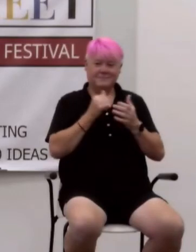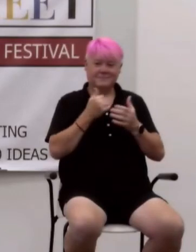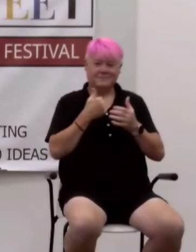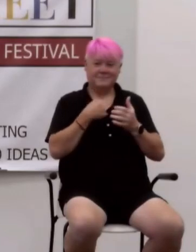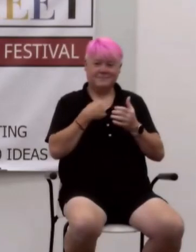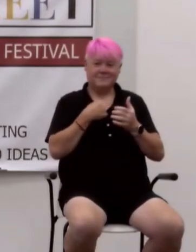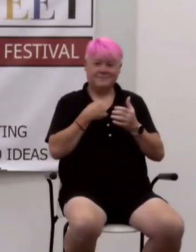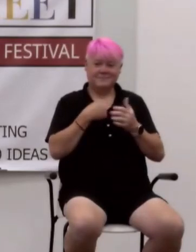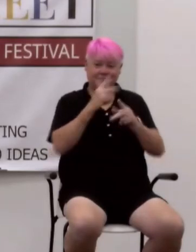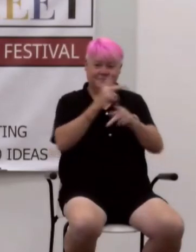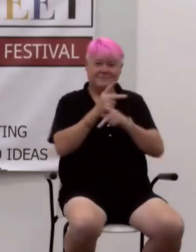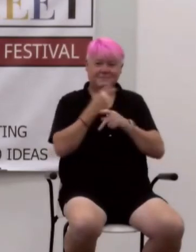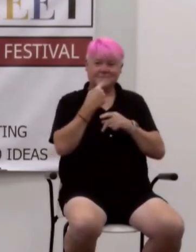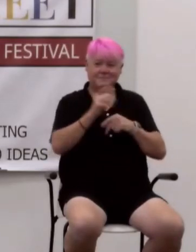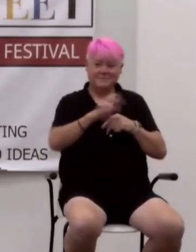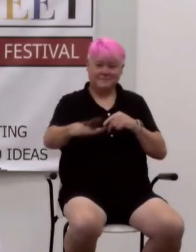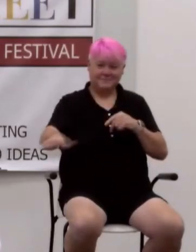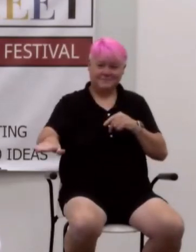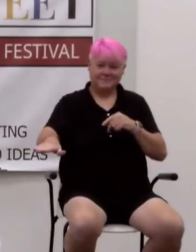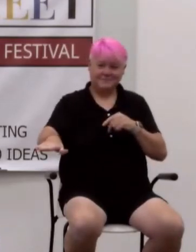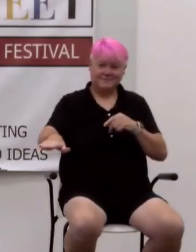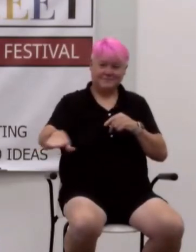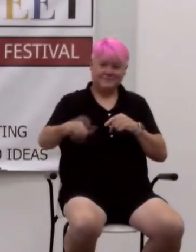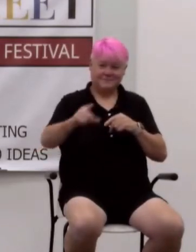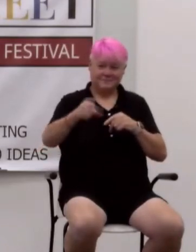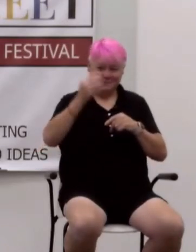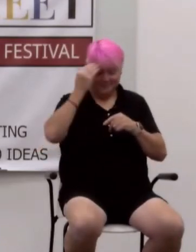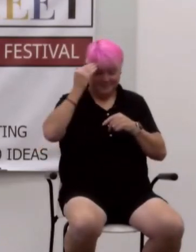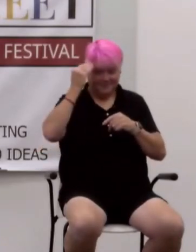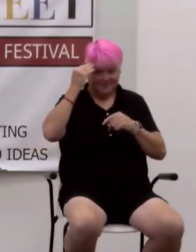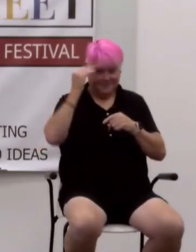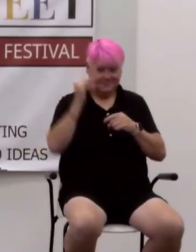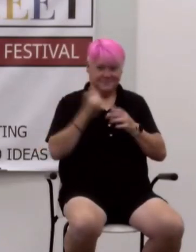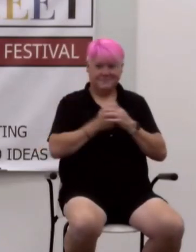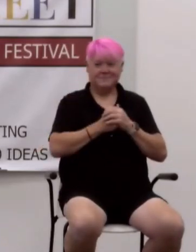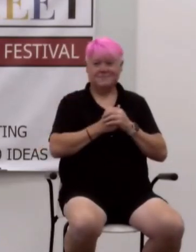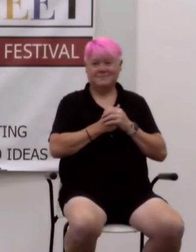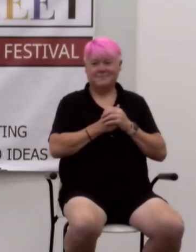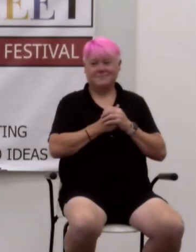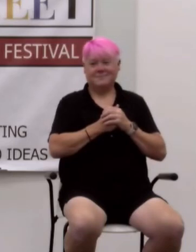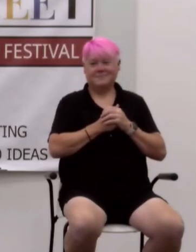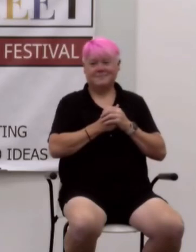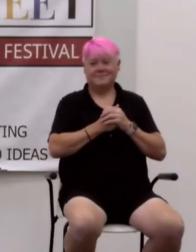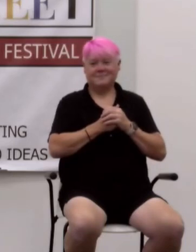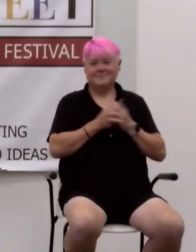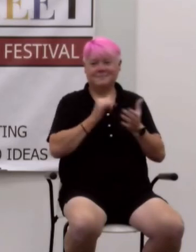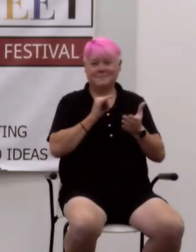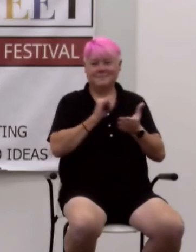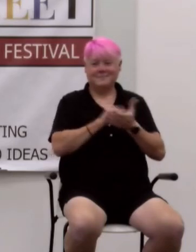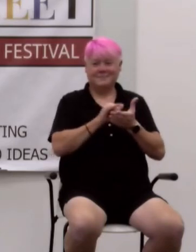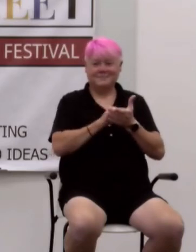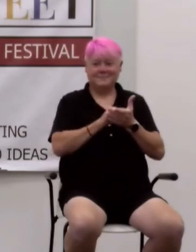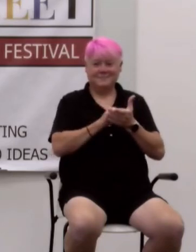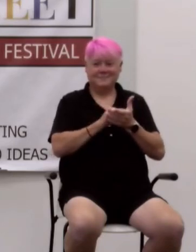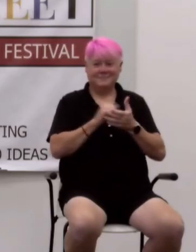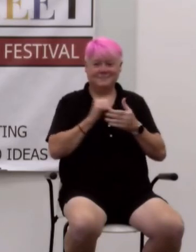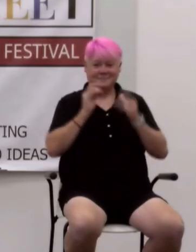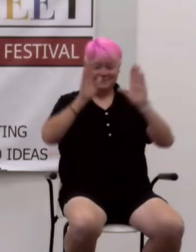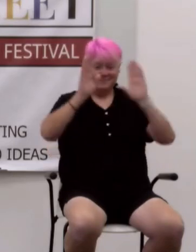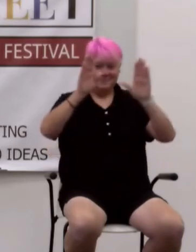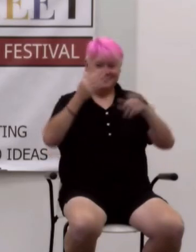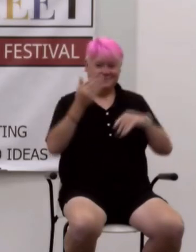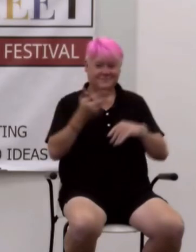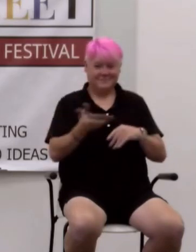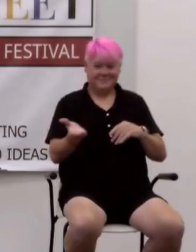Kept saying a child there, that you must know this child. Oh, that is the greatest thing to hear. Thank you